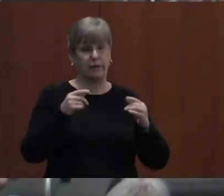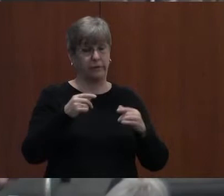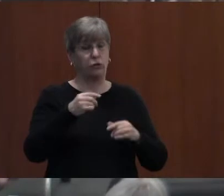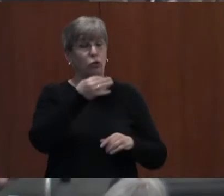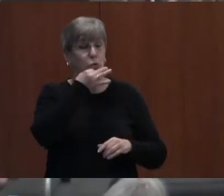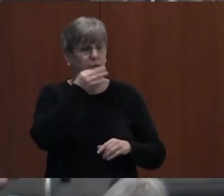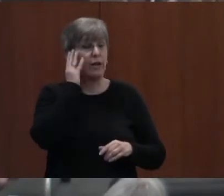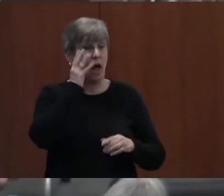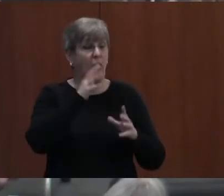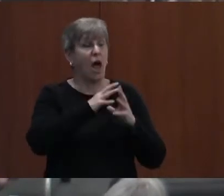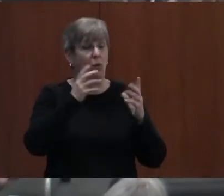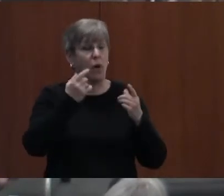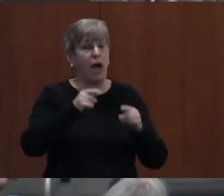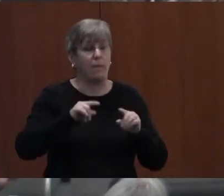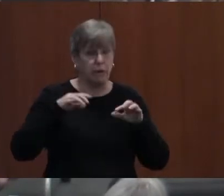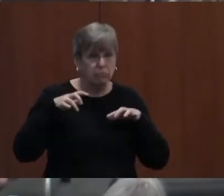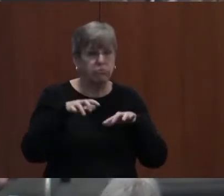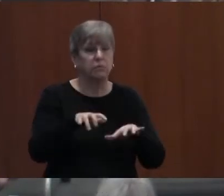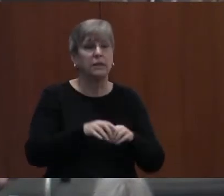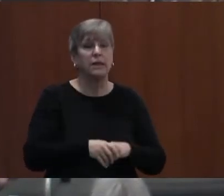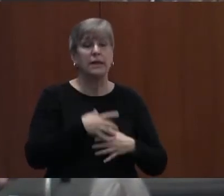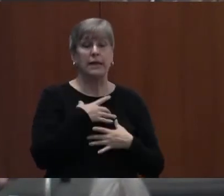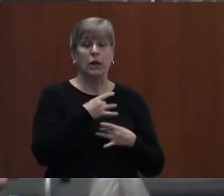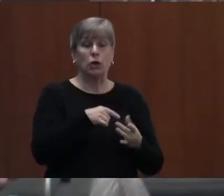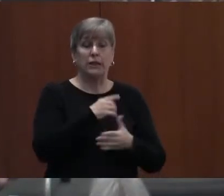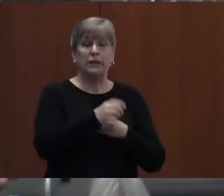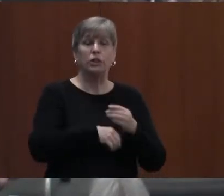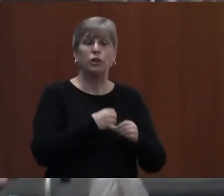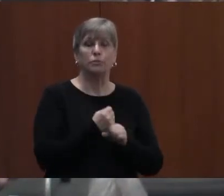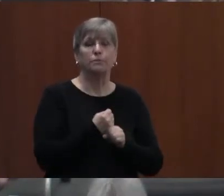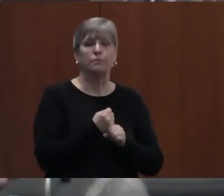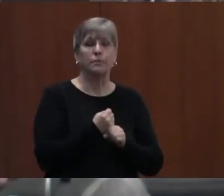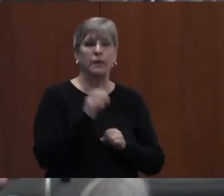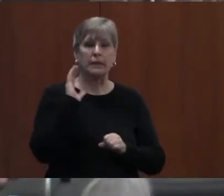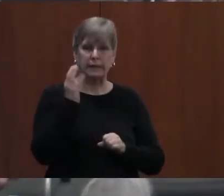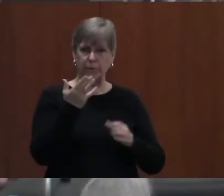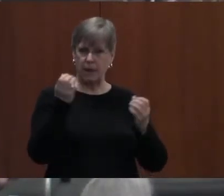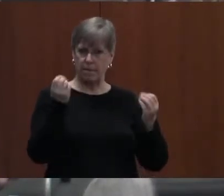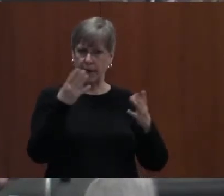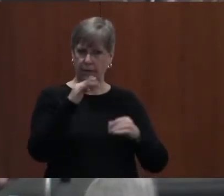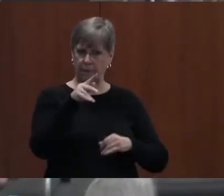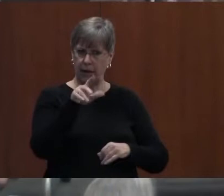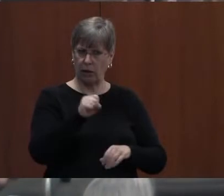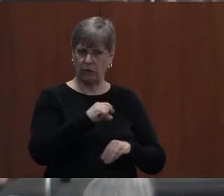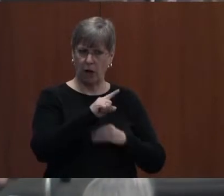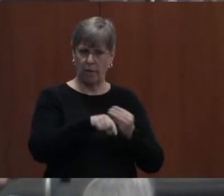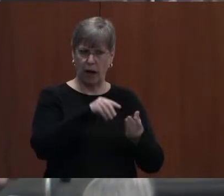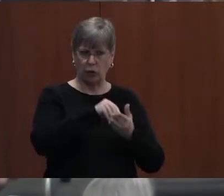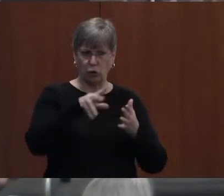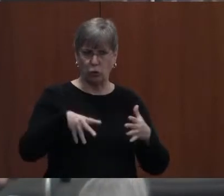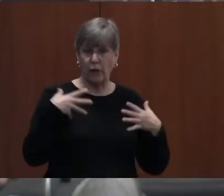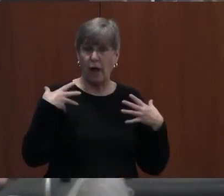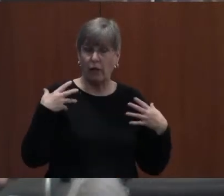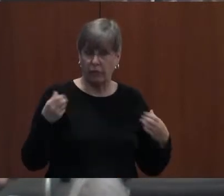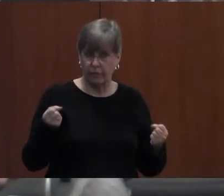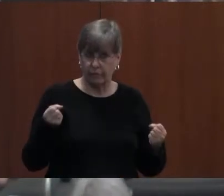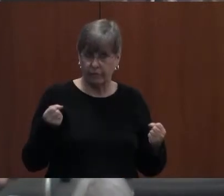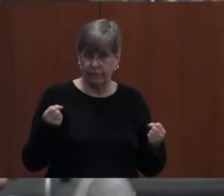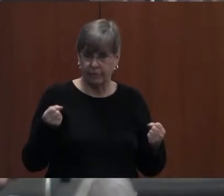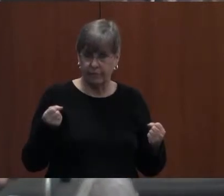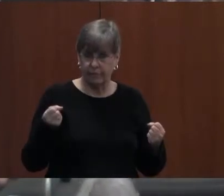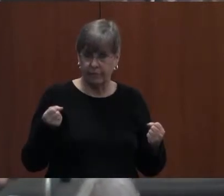to. It's interesting this year, there seem to be a whole lot of bills about student health, and they're